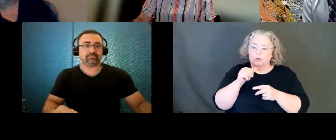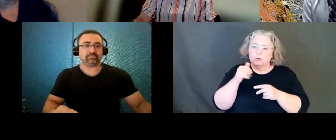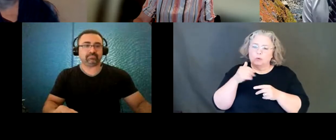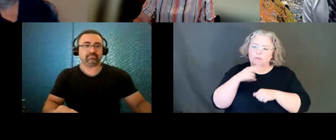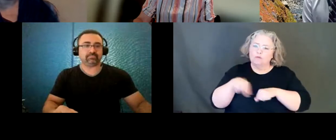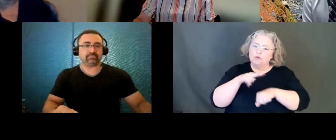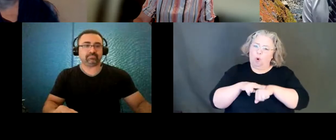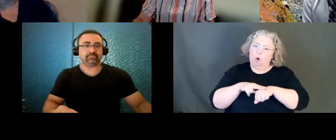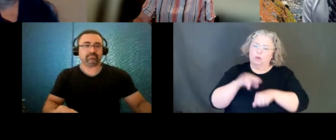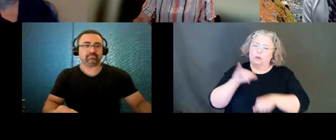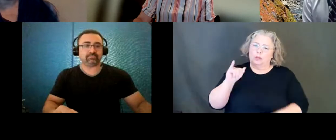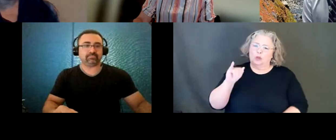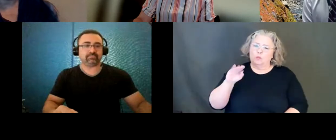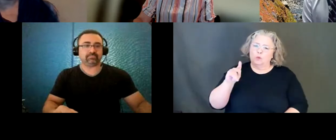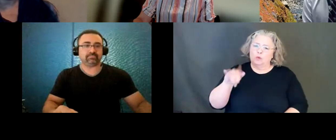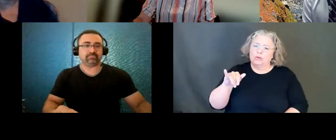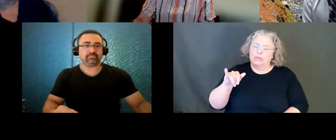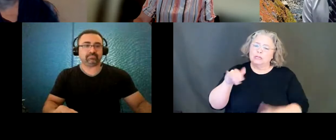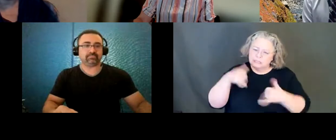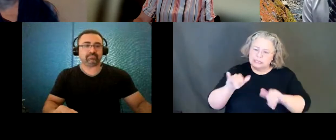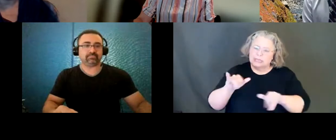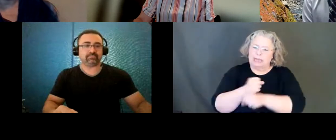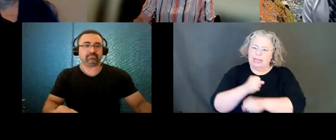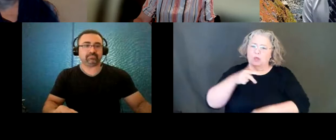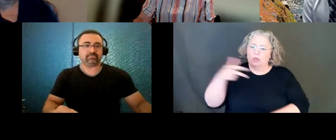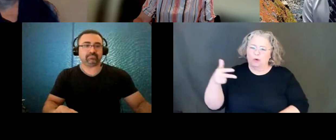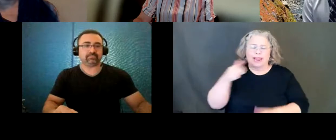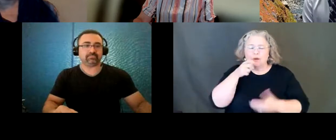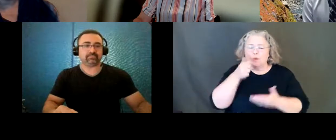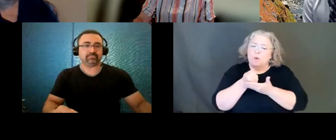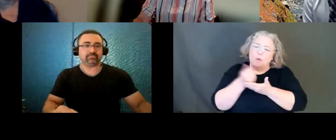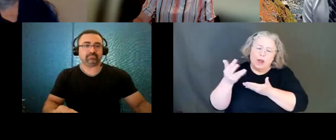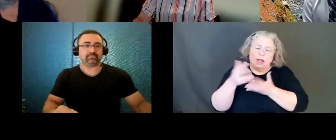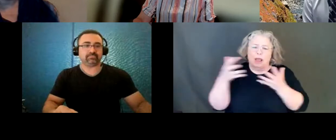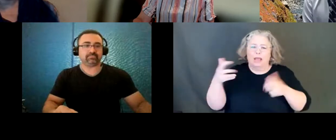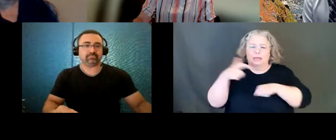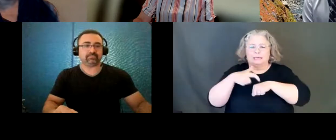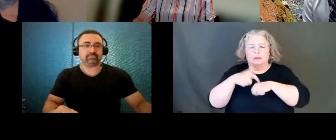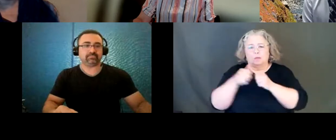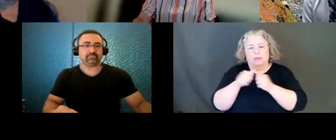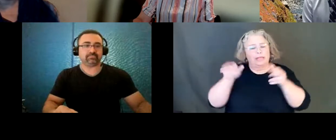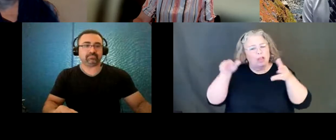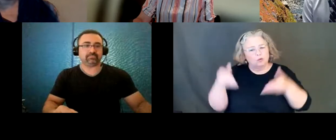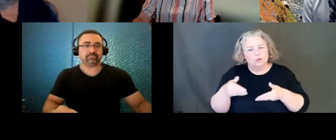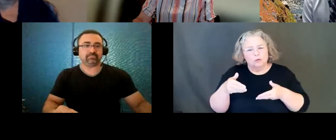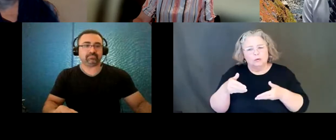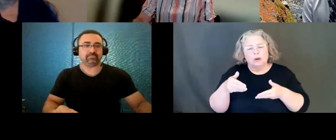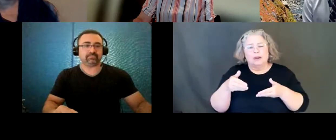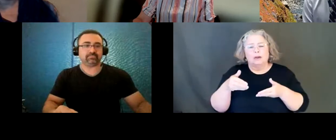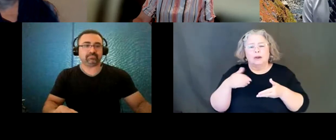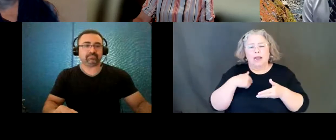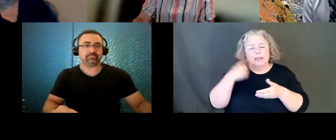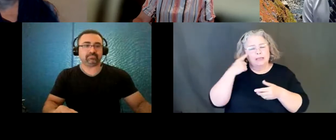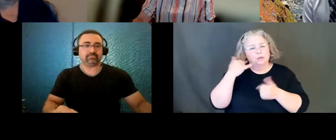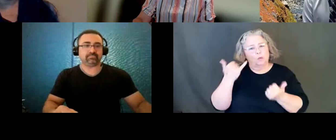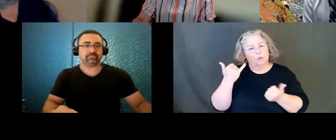So I don't want to waste a lot of time in the introduction, but I think this one